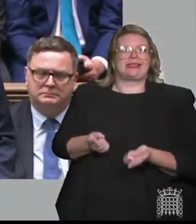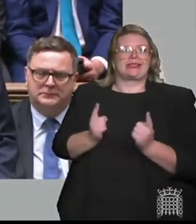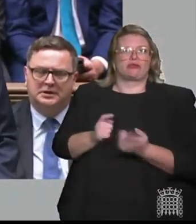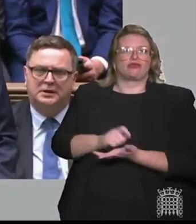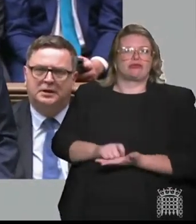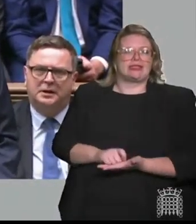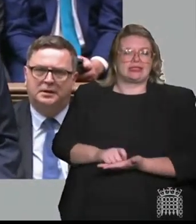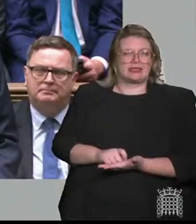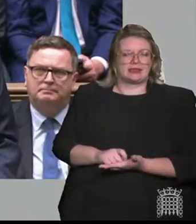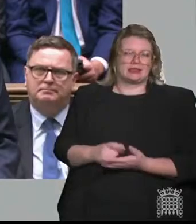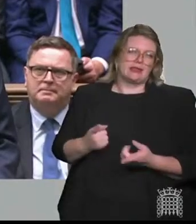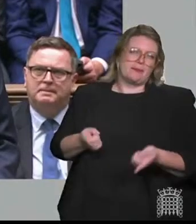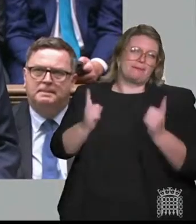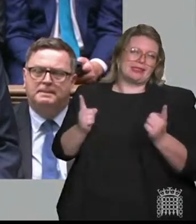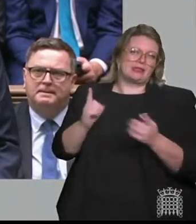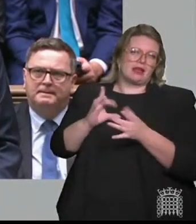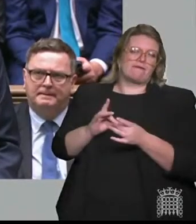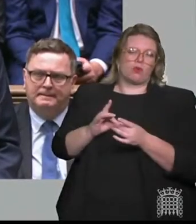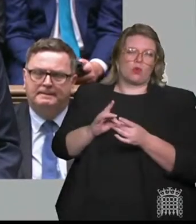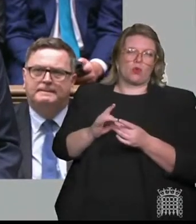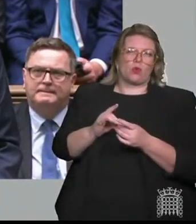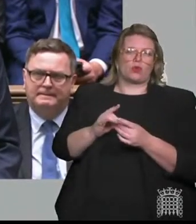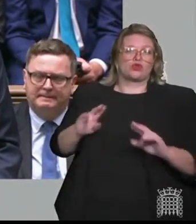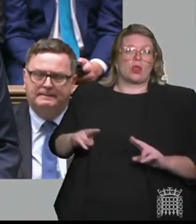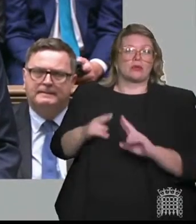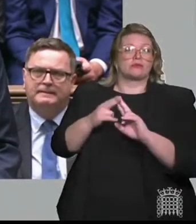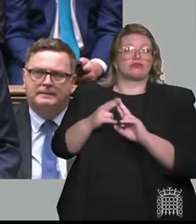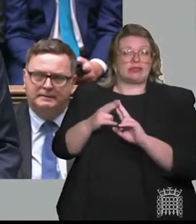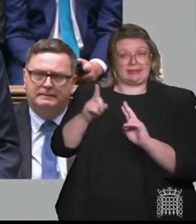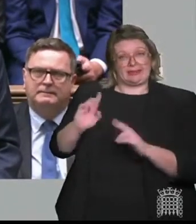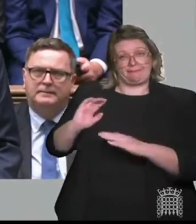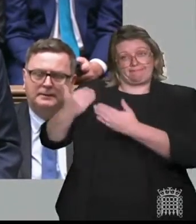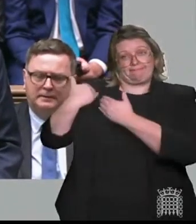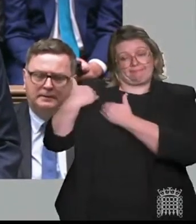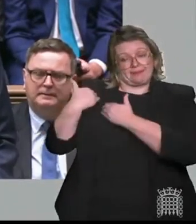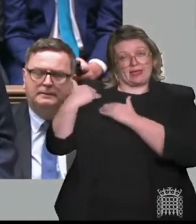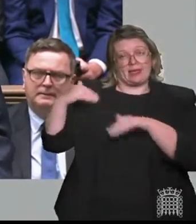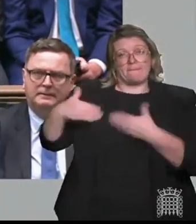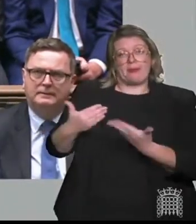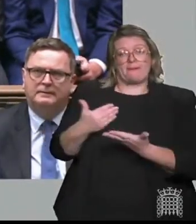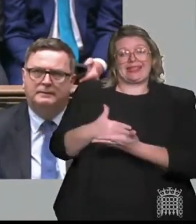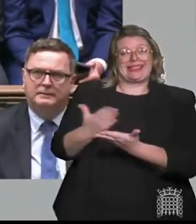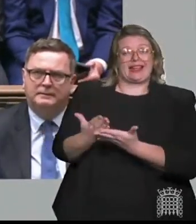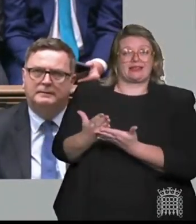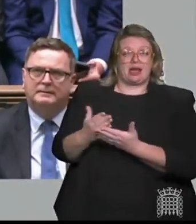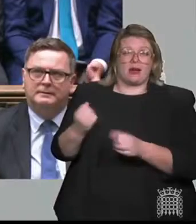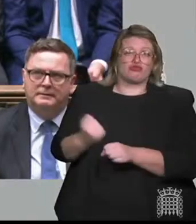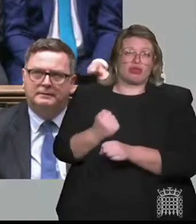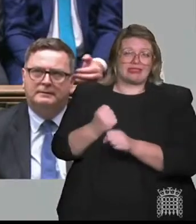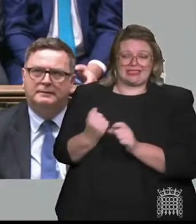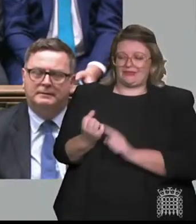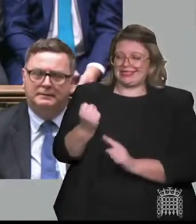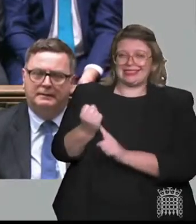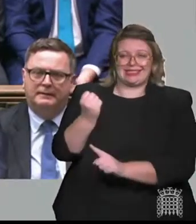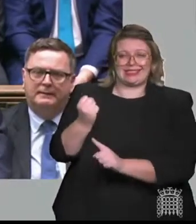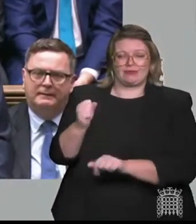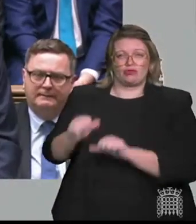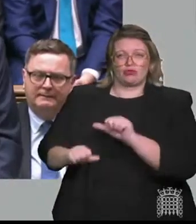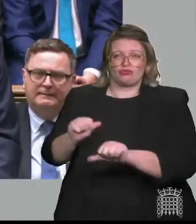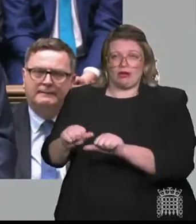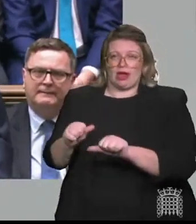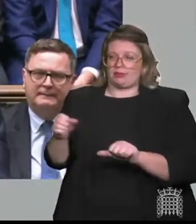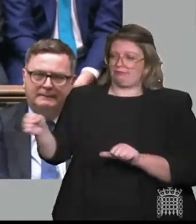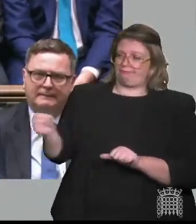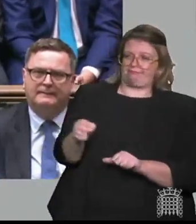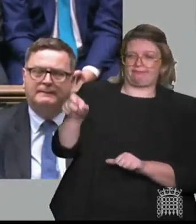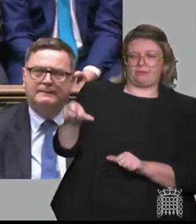for Salisbury, who started our brilliant public sector productivity programme. It will now be pursued by his formidable successor,